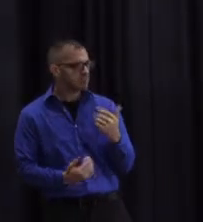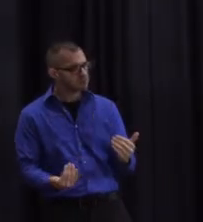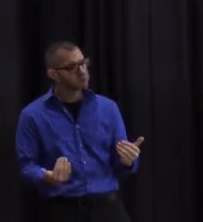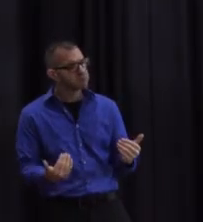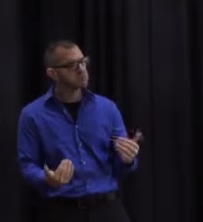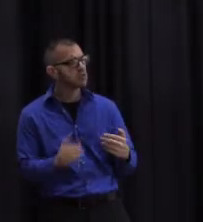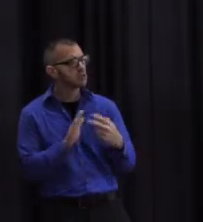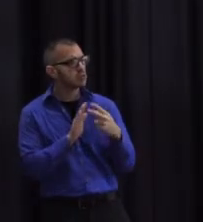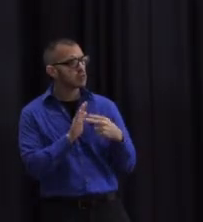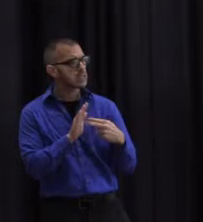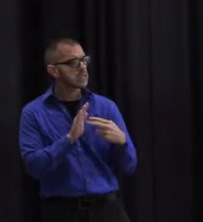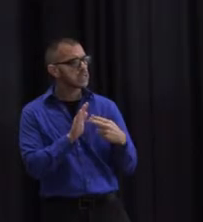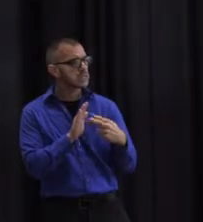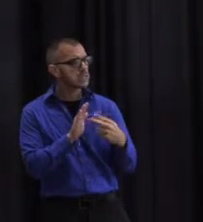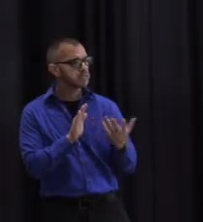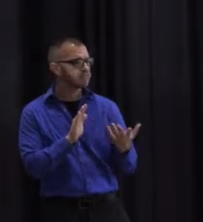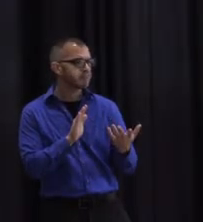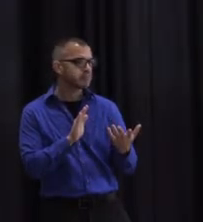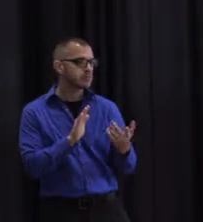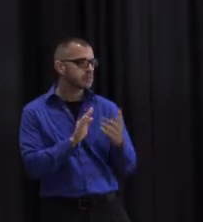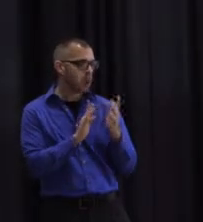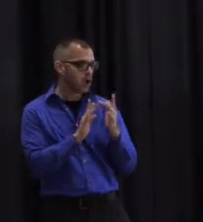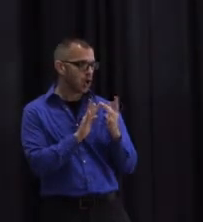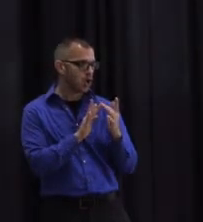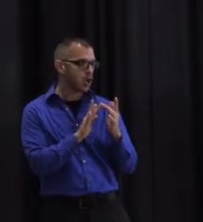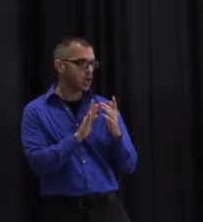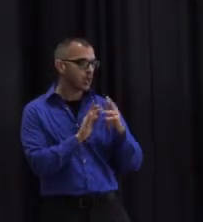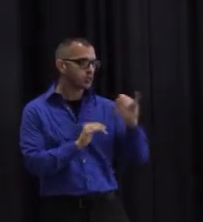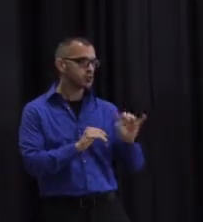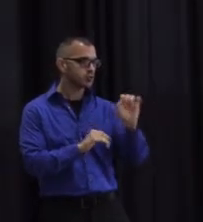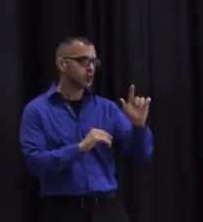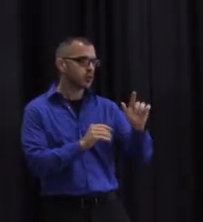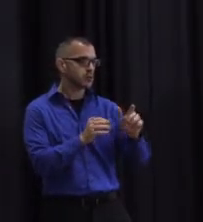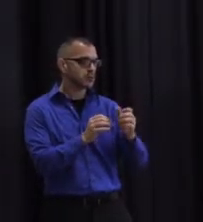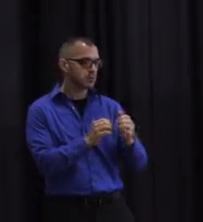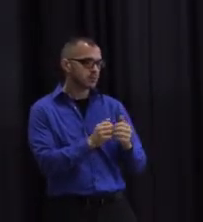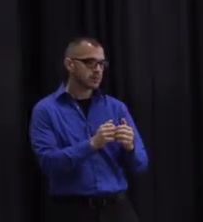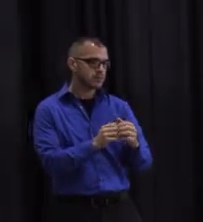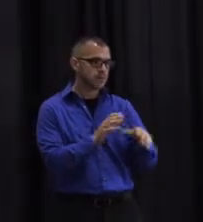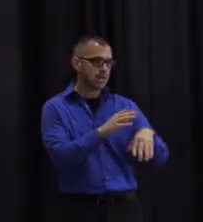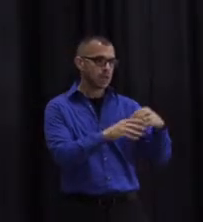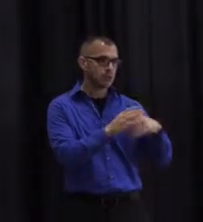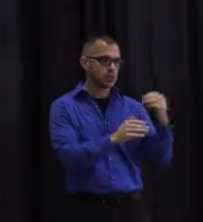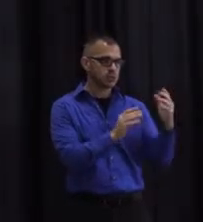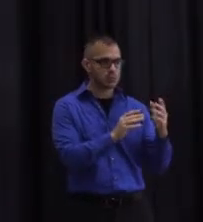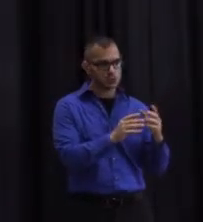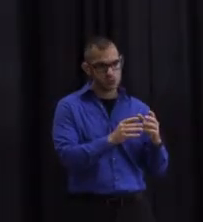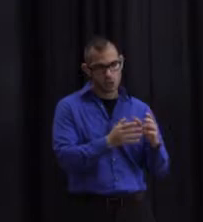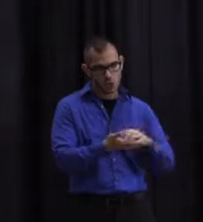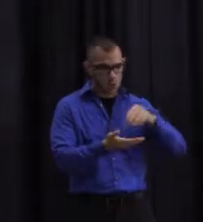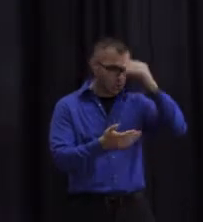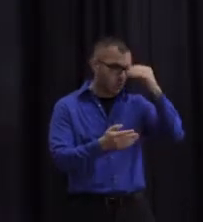it in the Online Journal of Distance Learning Administration. We published our